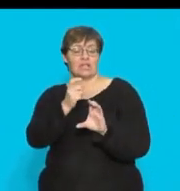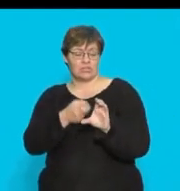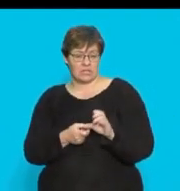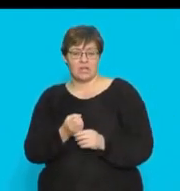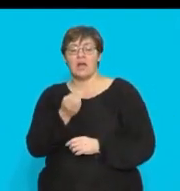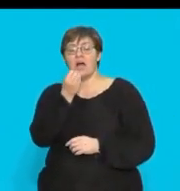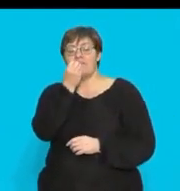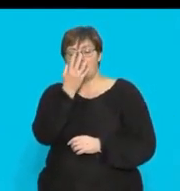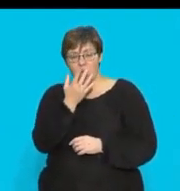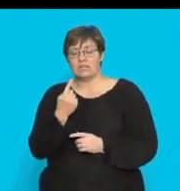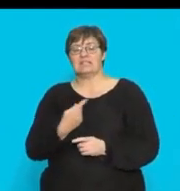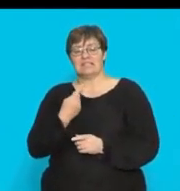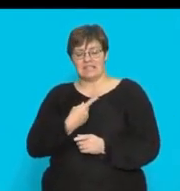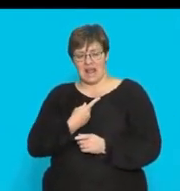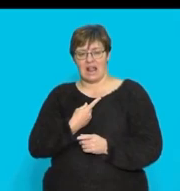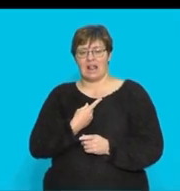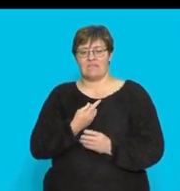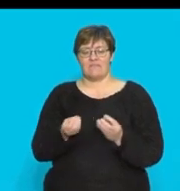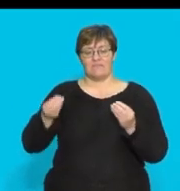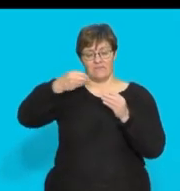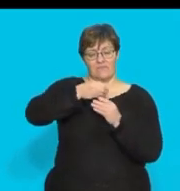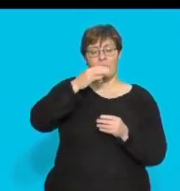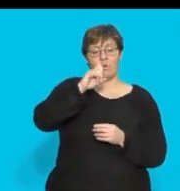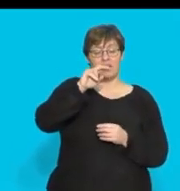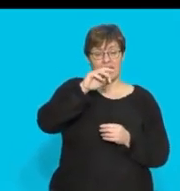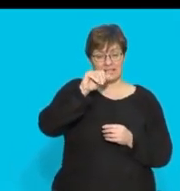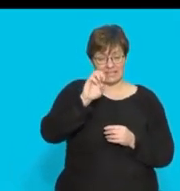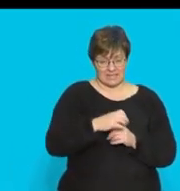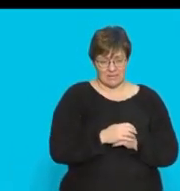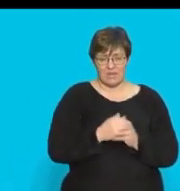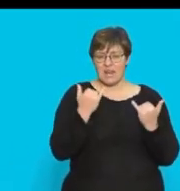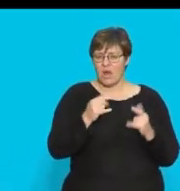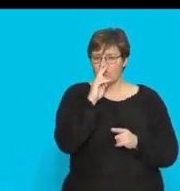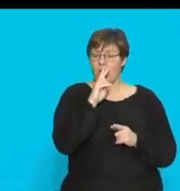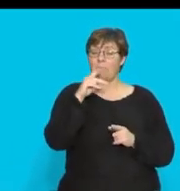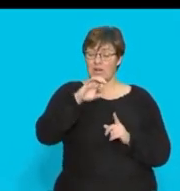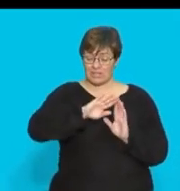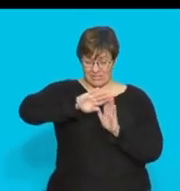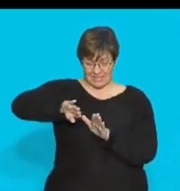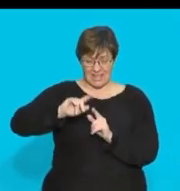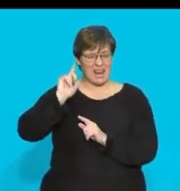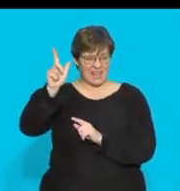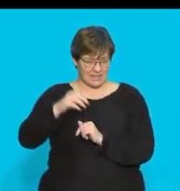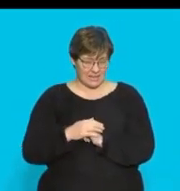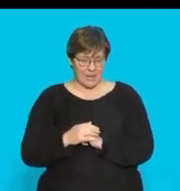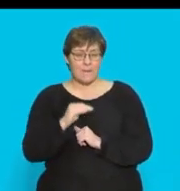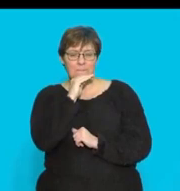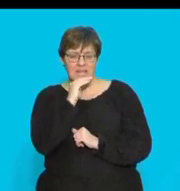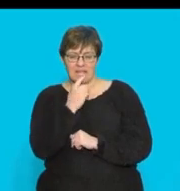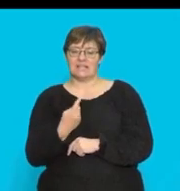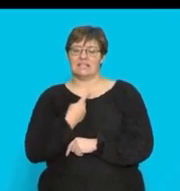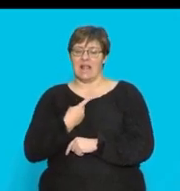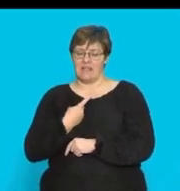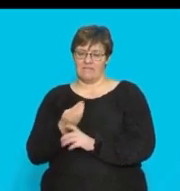flowers self-pollinate. We're not going to look at it now. When we look at the question on pollination, basically means it